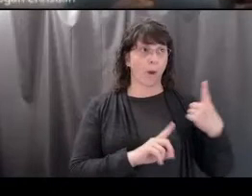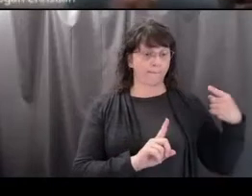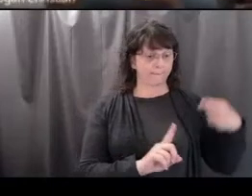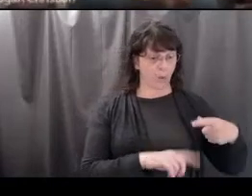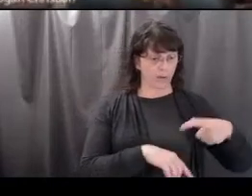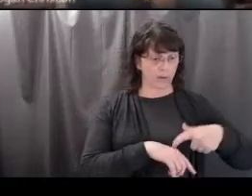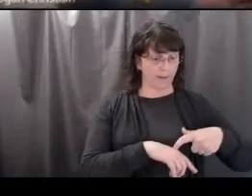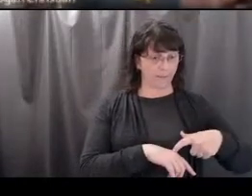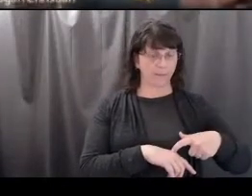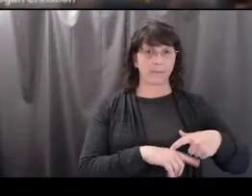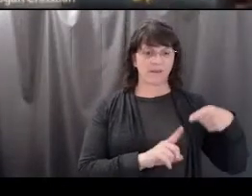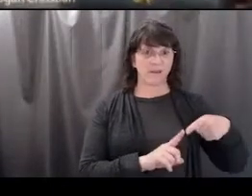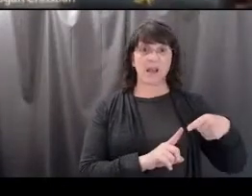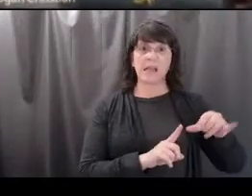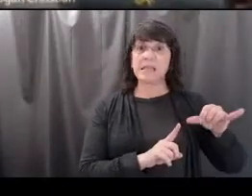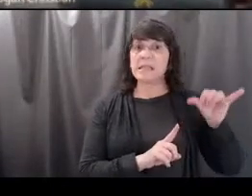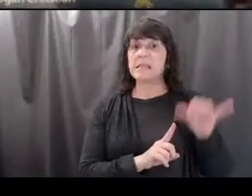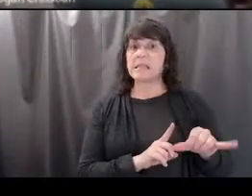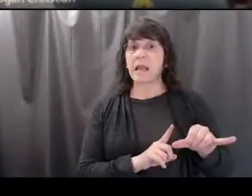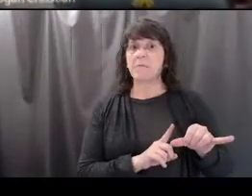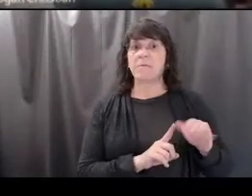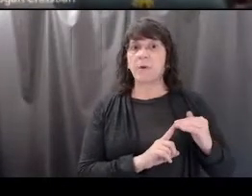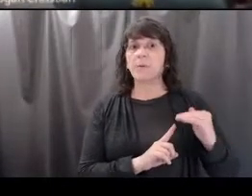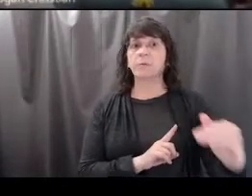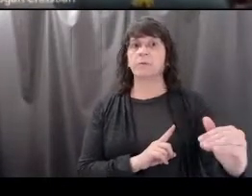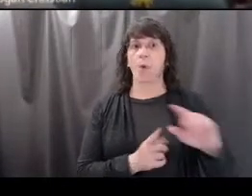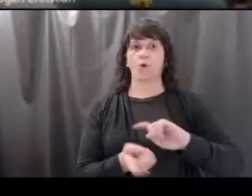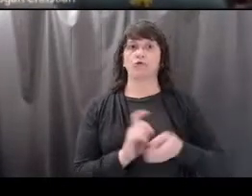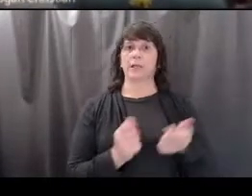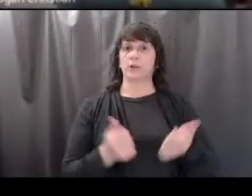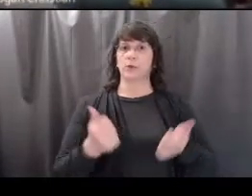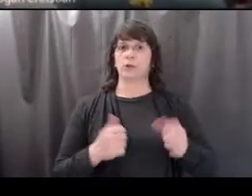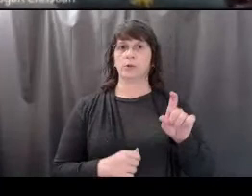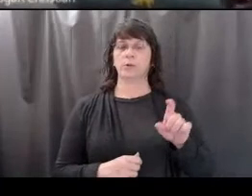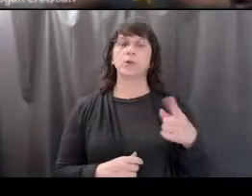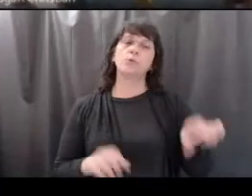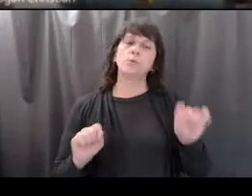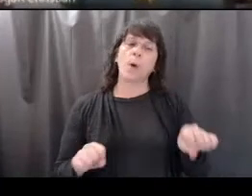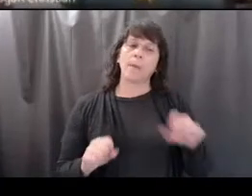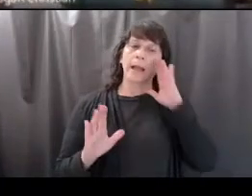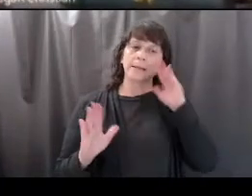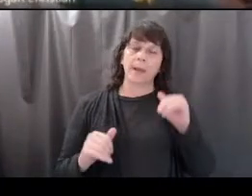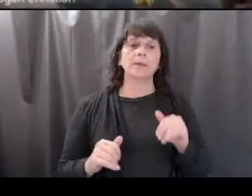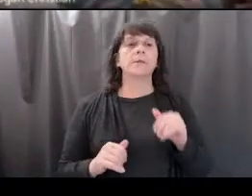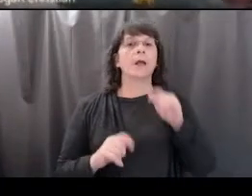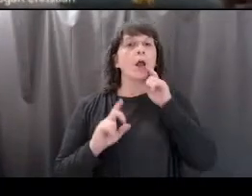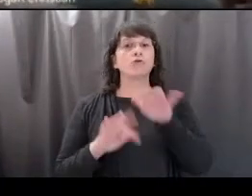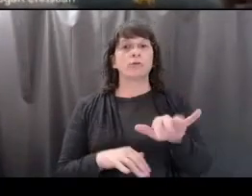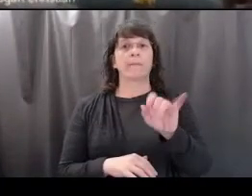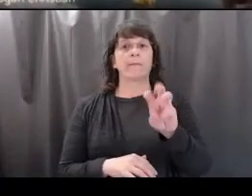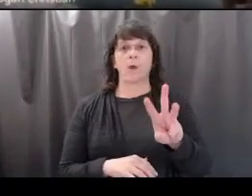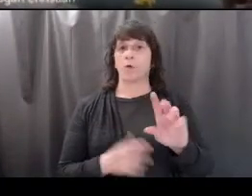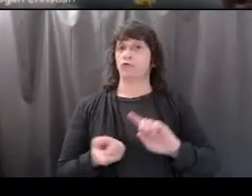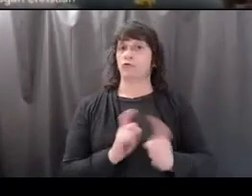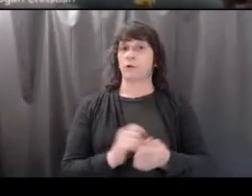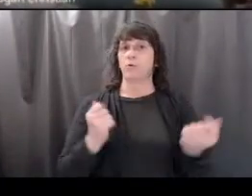is it always about the same or does it change? Well, as you probably are expecting, stream flow changes all the